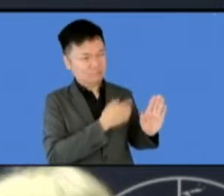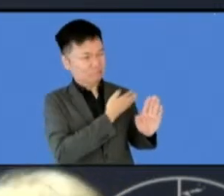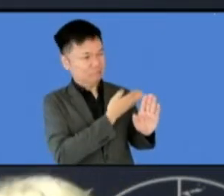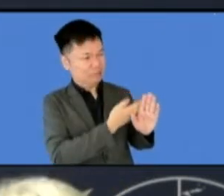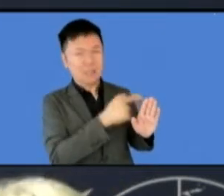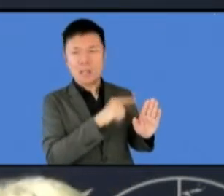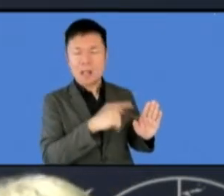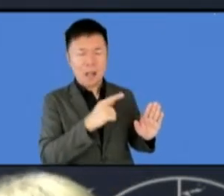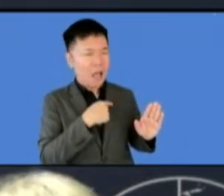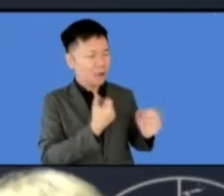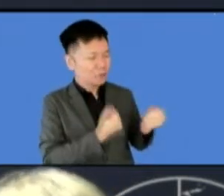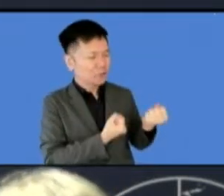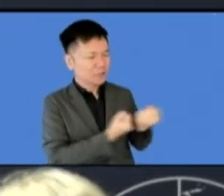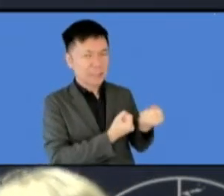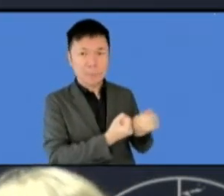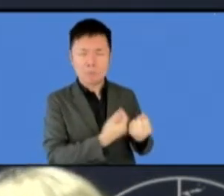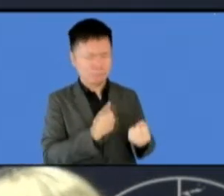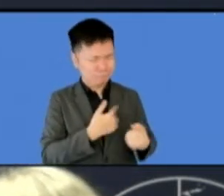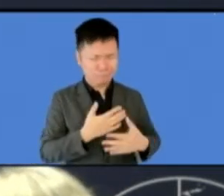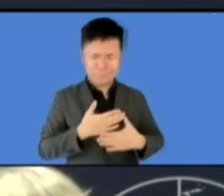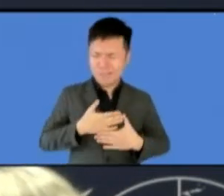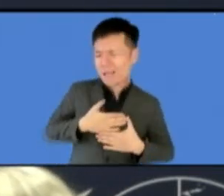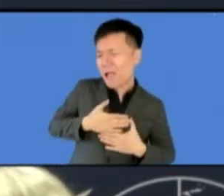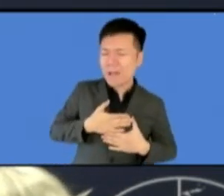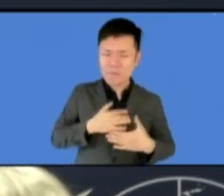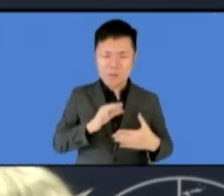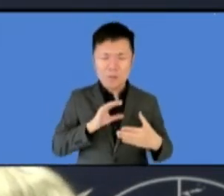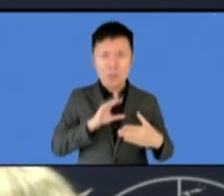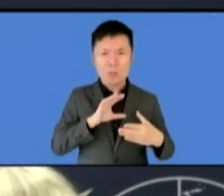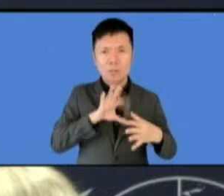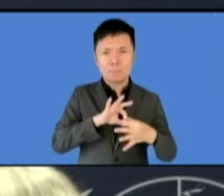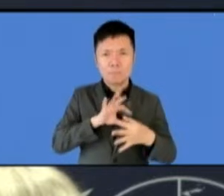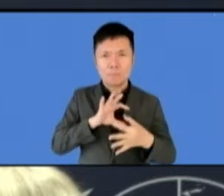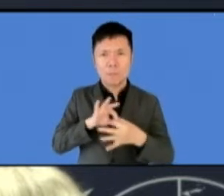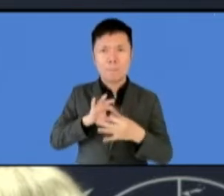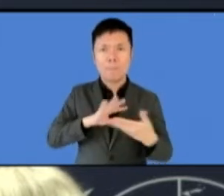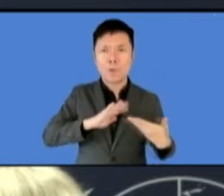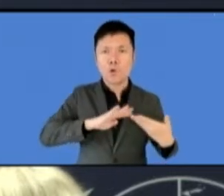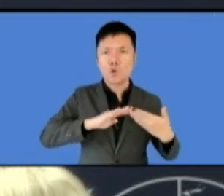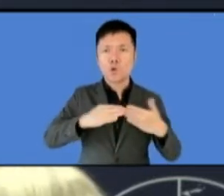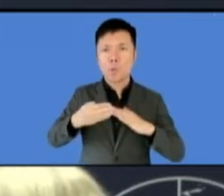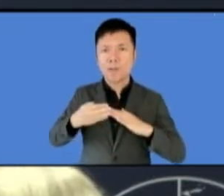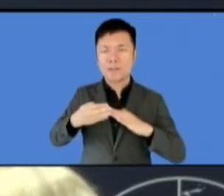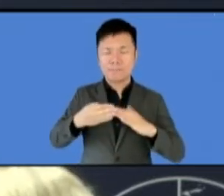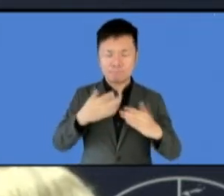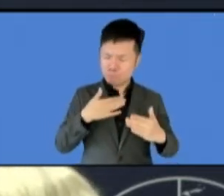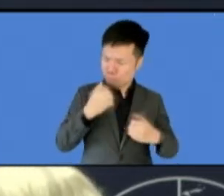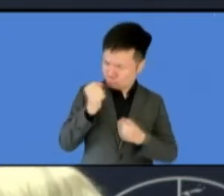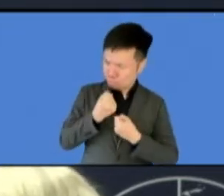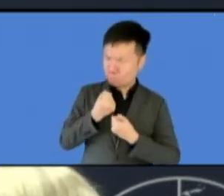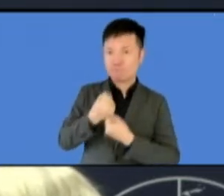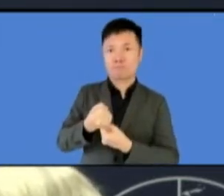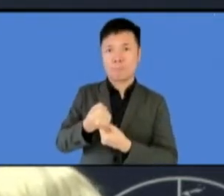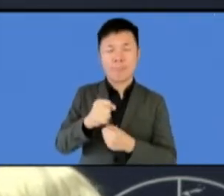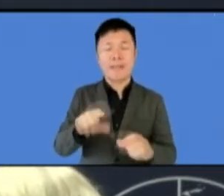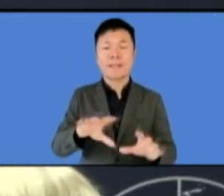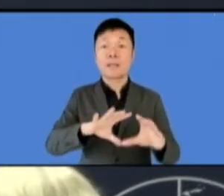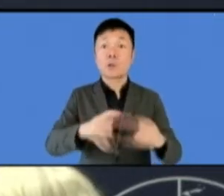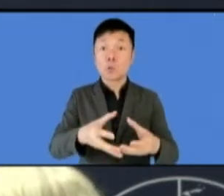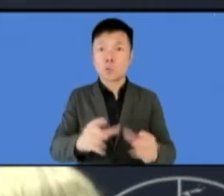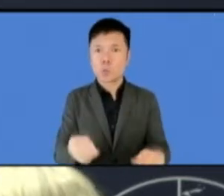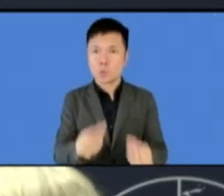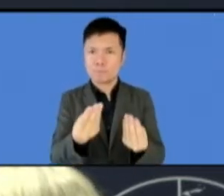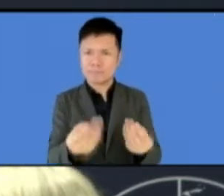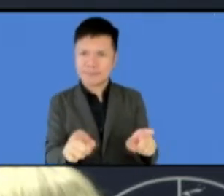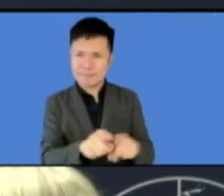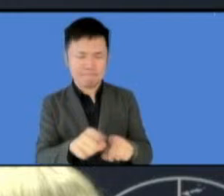them resources, a sense that they belong in the community, and a sense, essentially, that that voice needs to be heard. Similarly for the youth. But I think